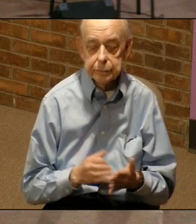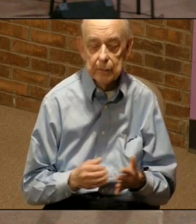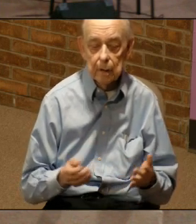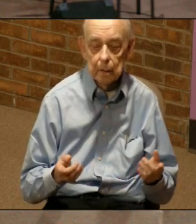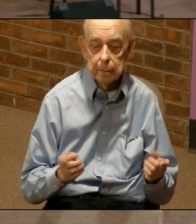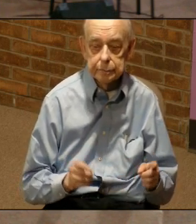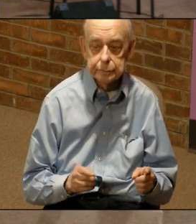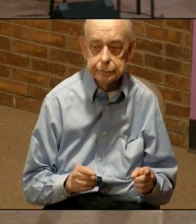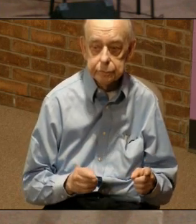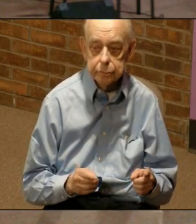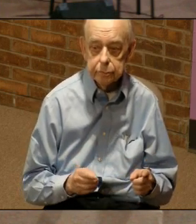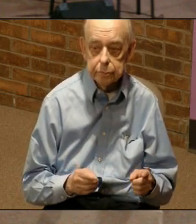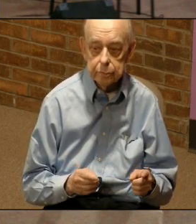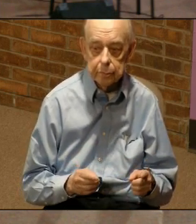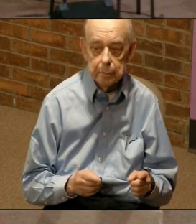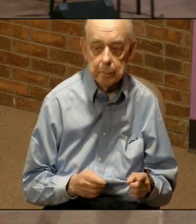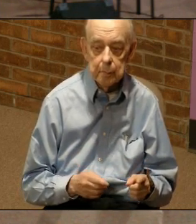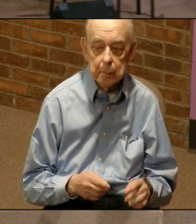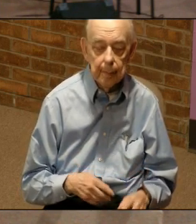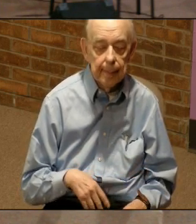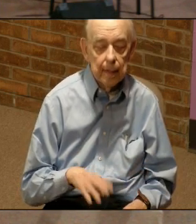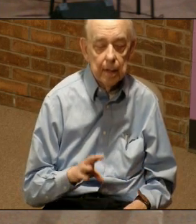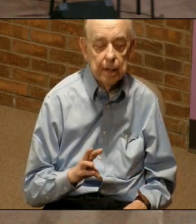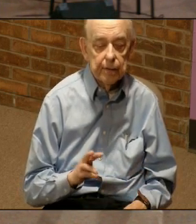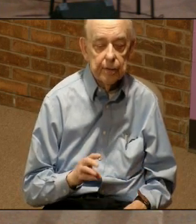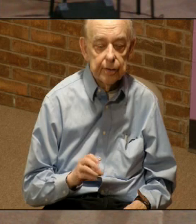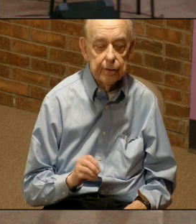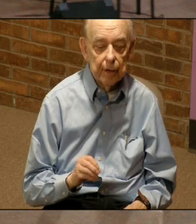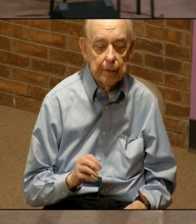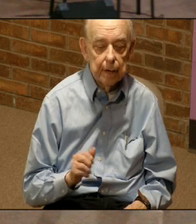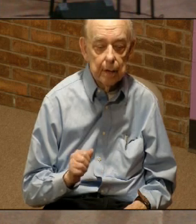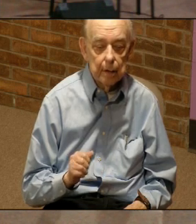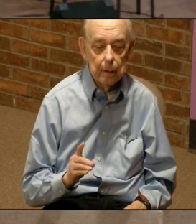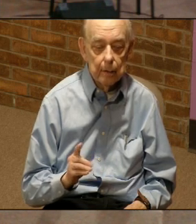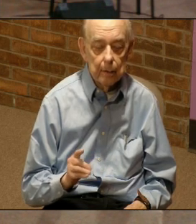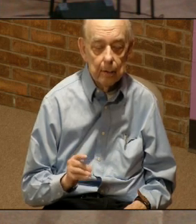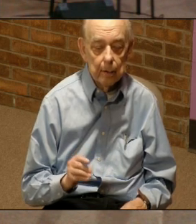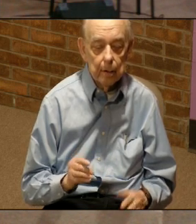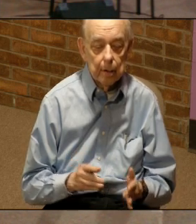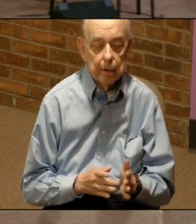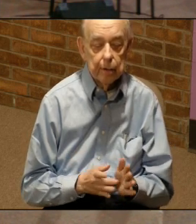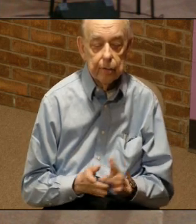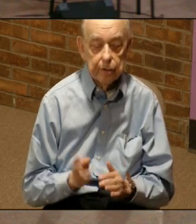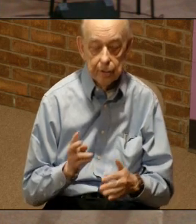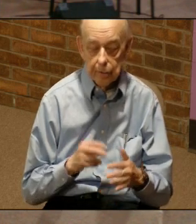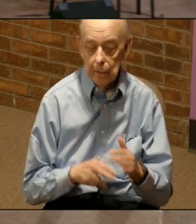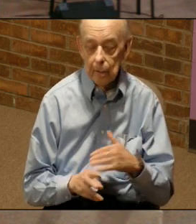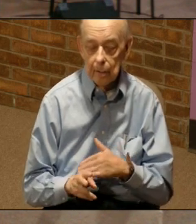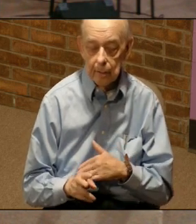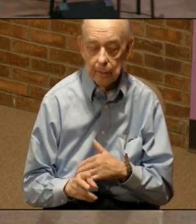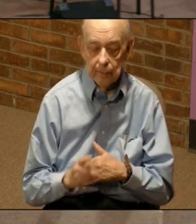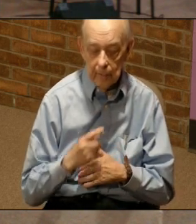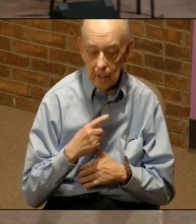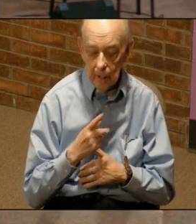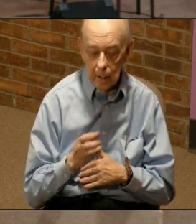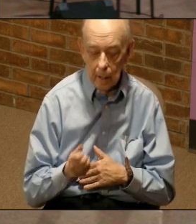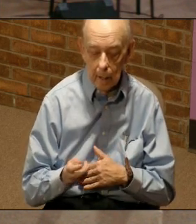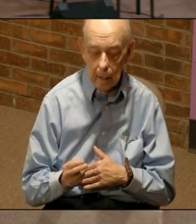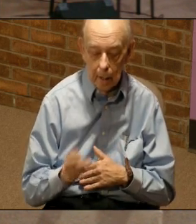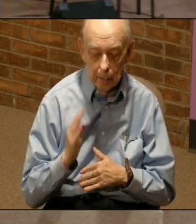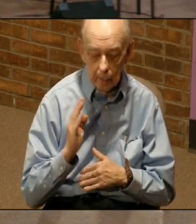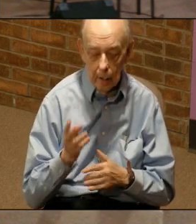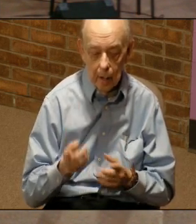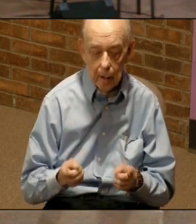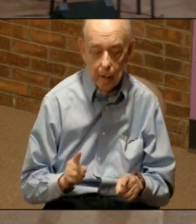happened in 70 AD that Jesus had prophesied, he told John that this was going to